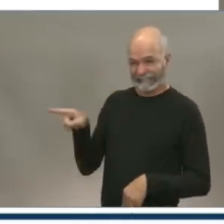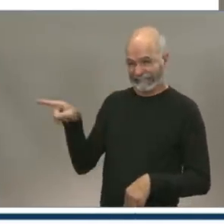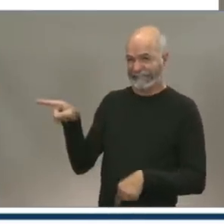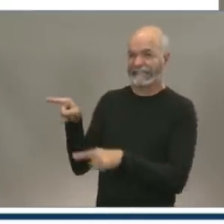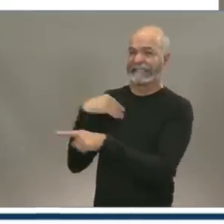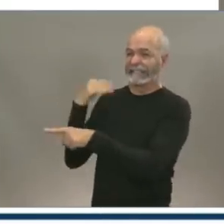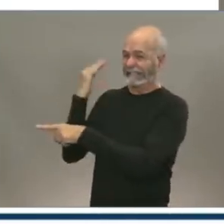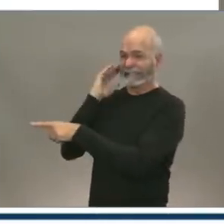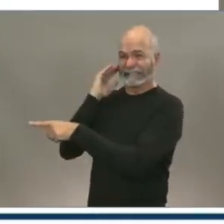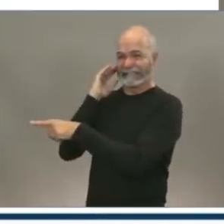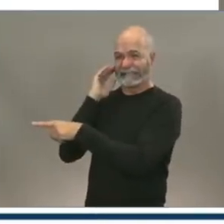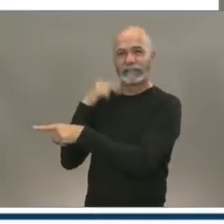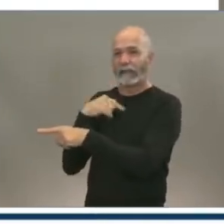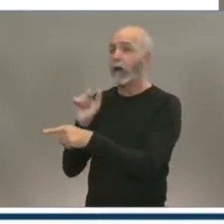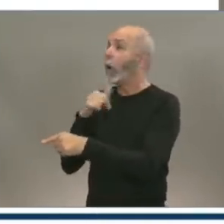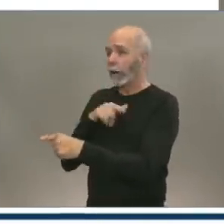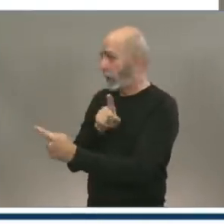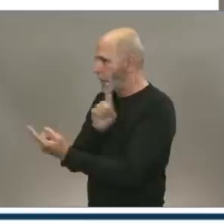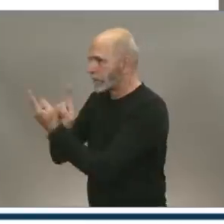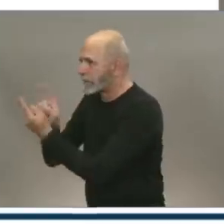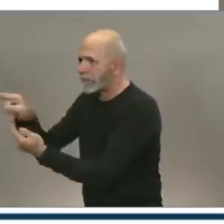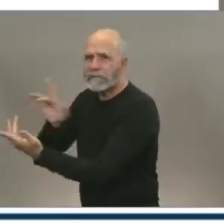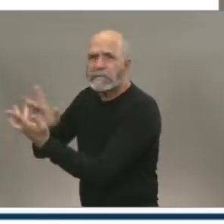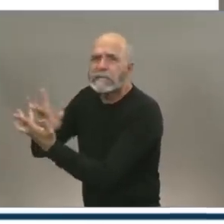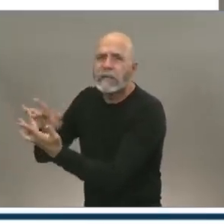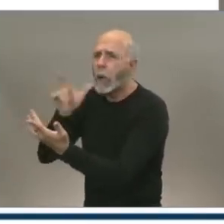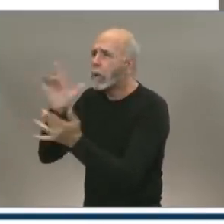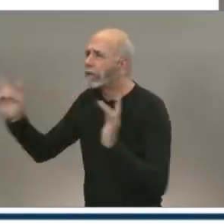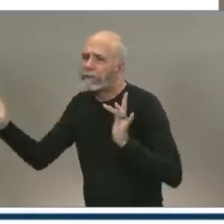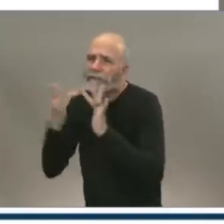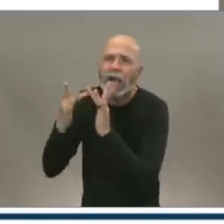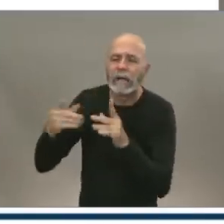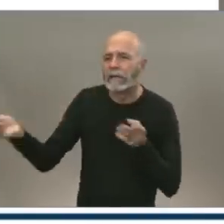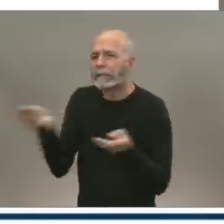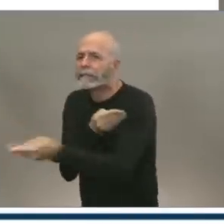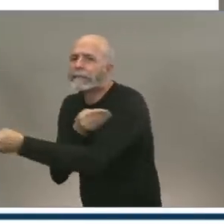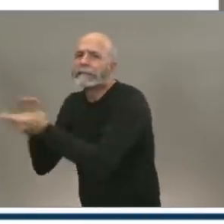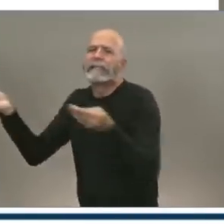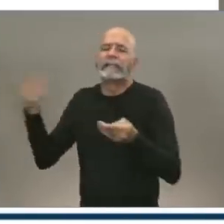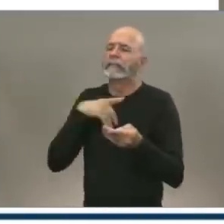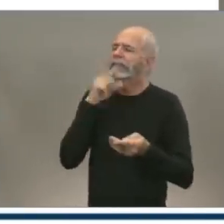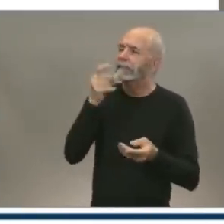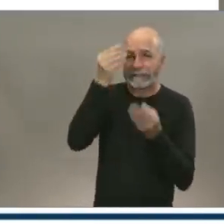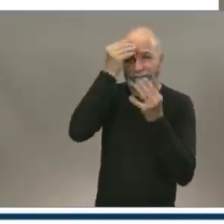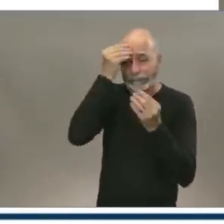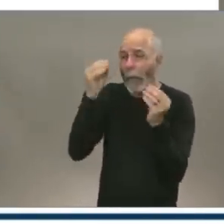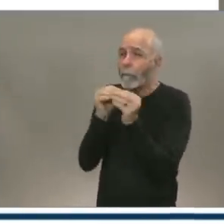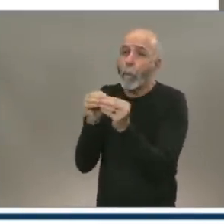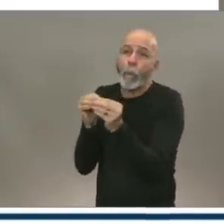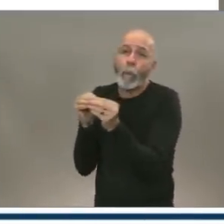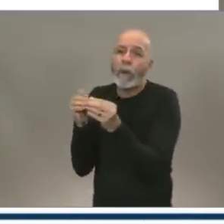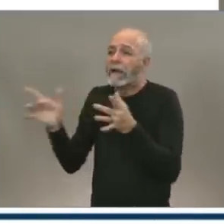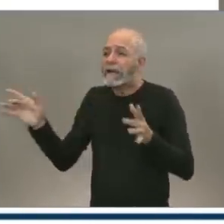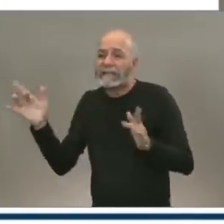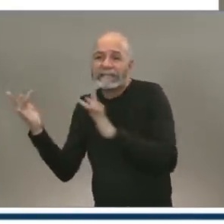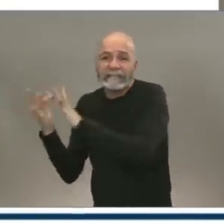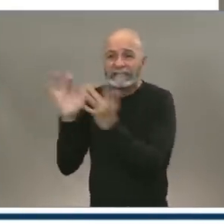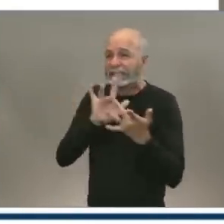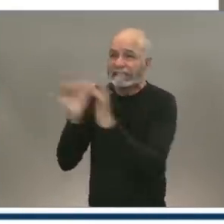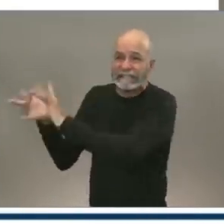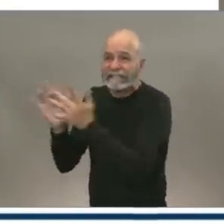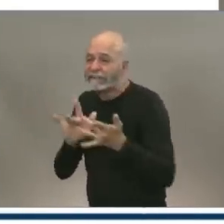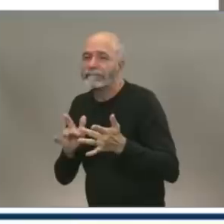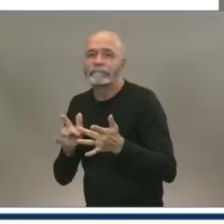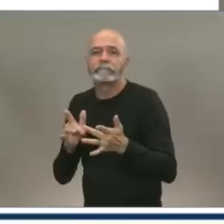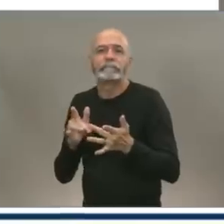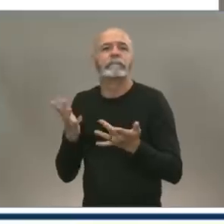being identified as close contacts and need to be doing more beyond the measures all of us are doing, we use those that's the purpose